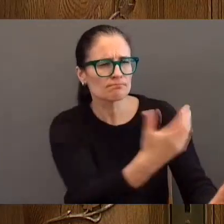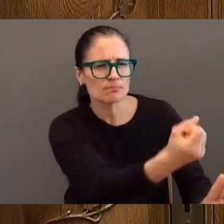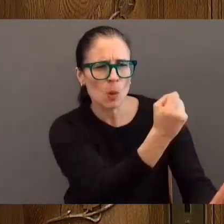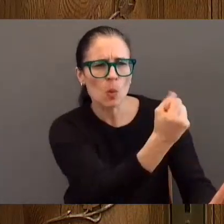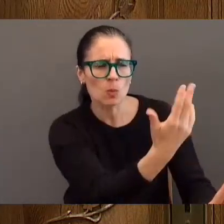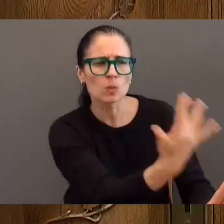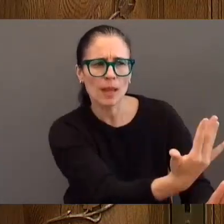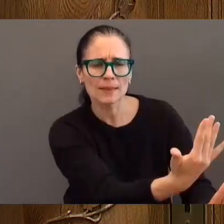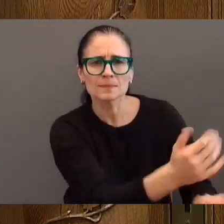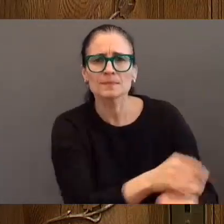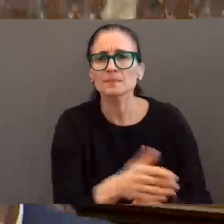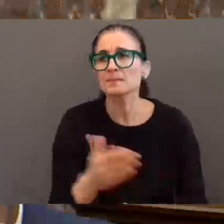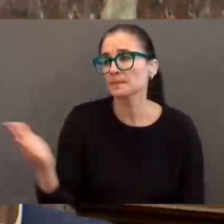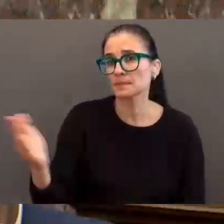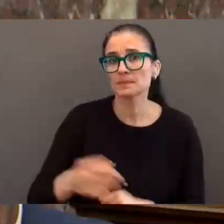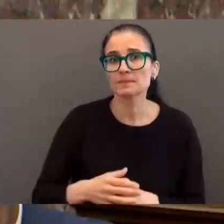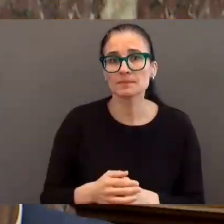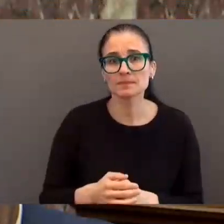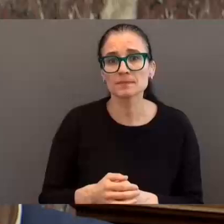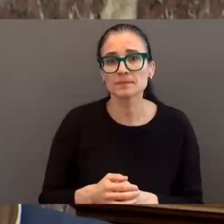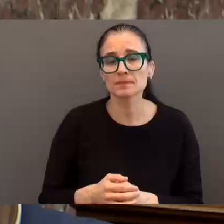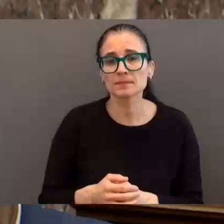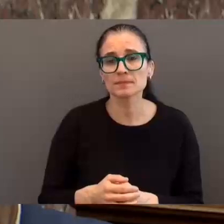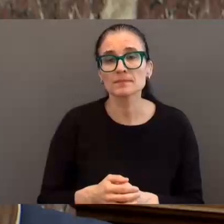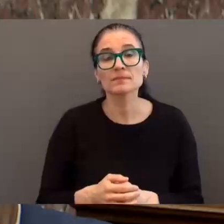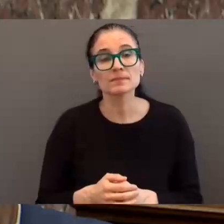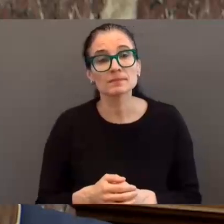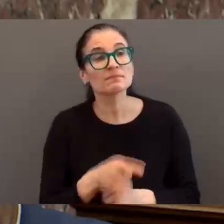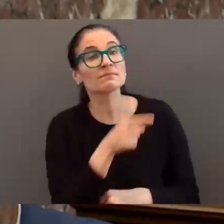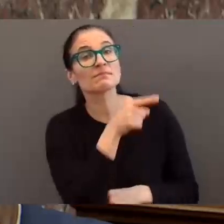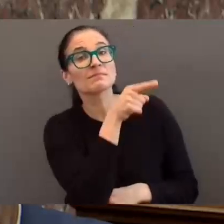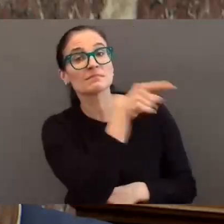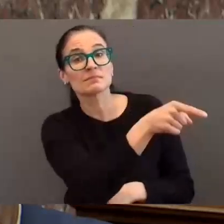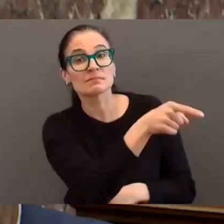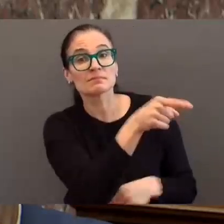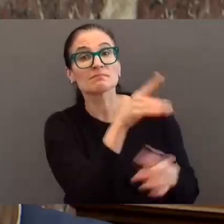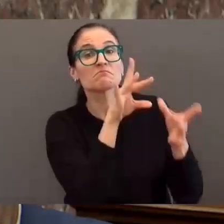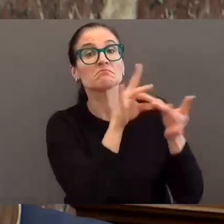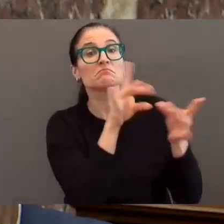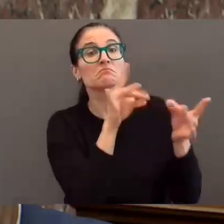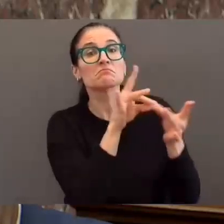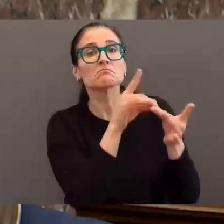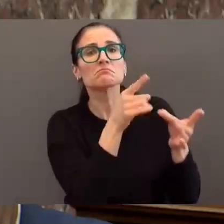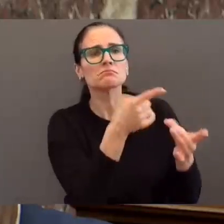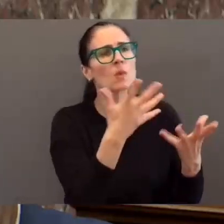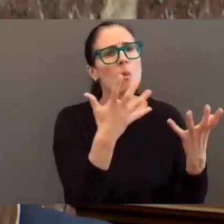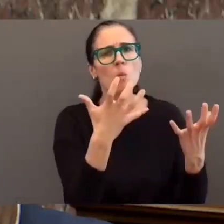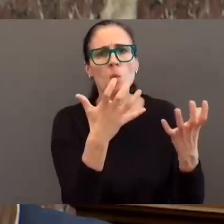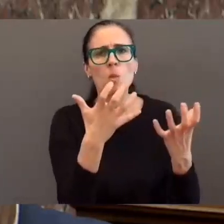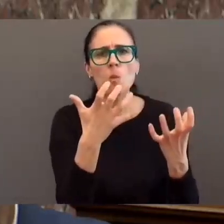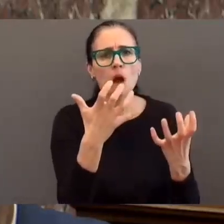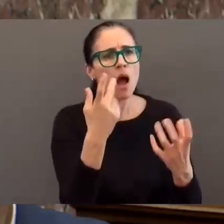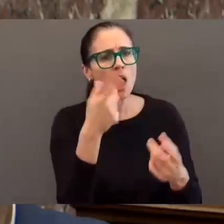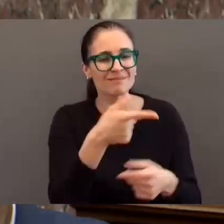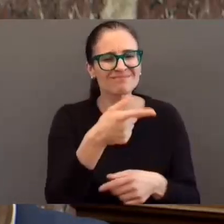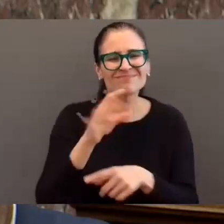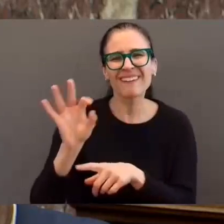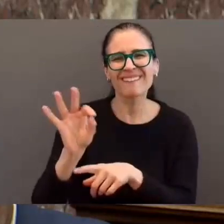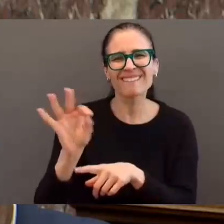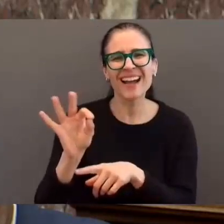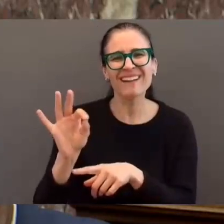One member opposite has also called for fentanyl trafficking to the U.S. to be declared a national security scandal. It's